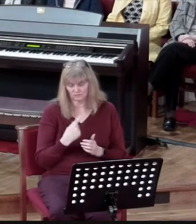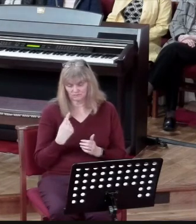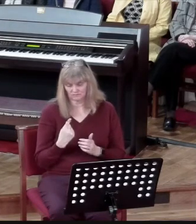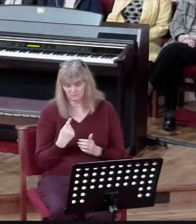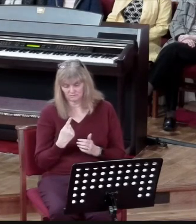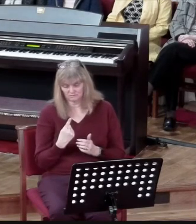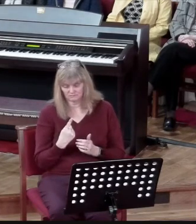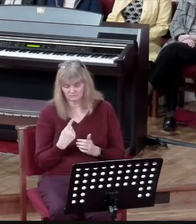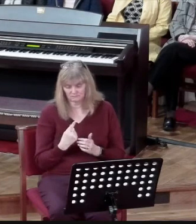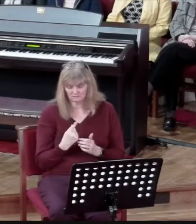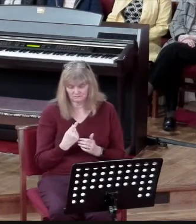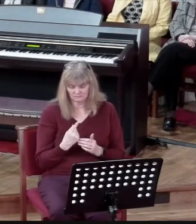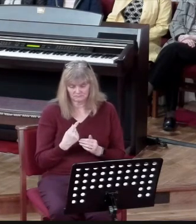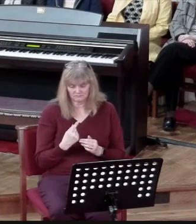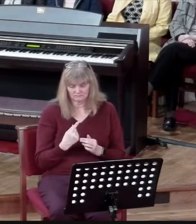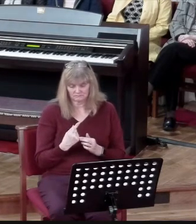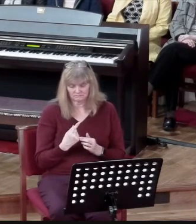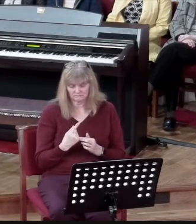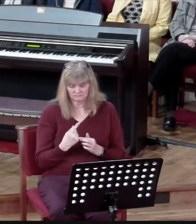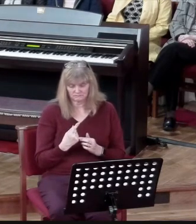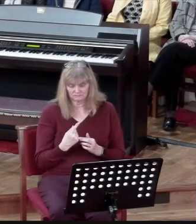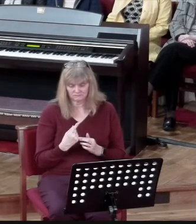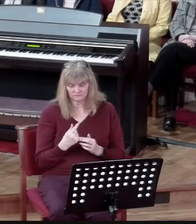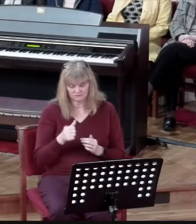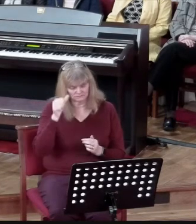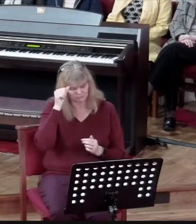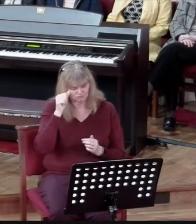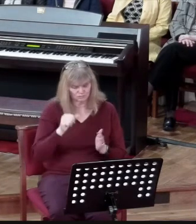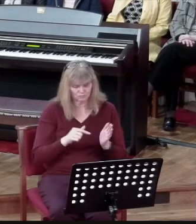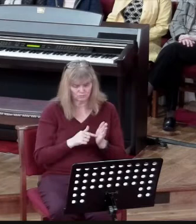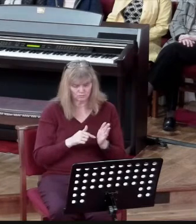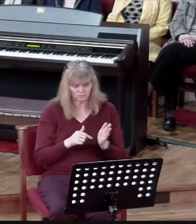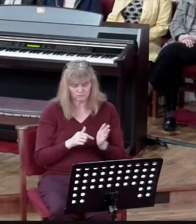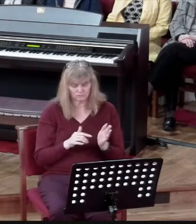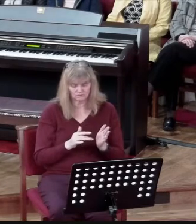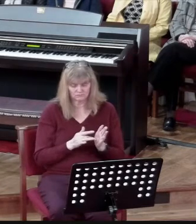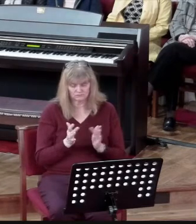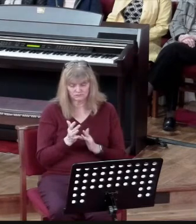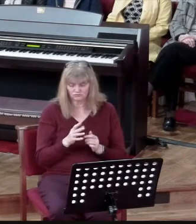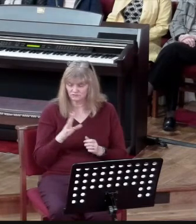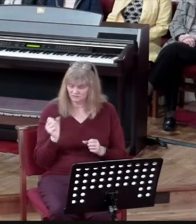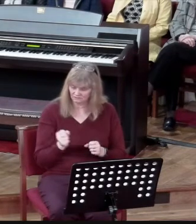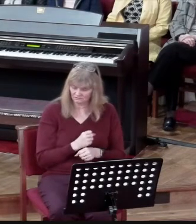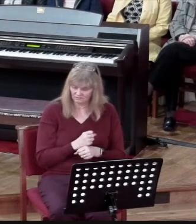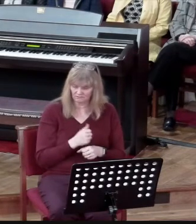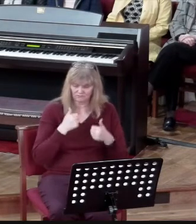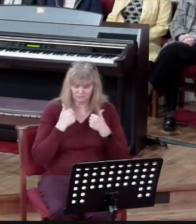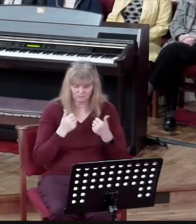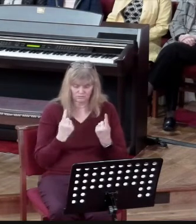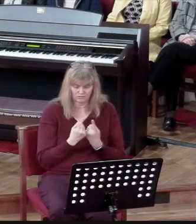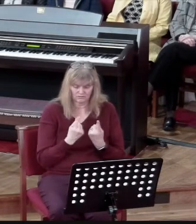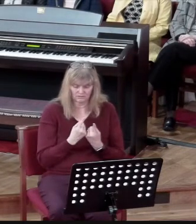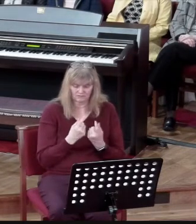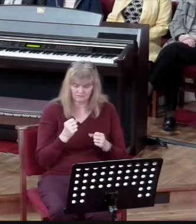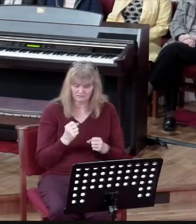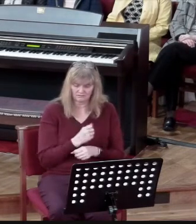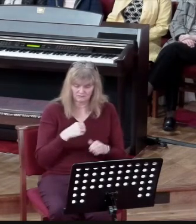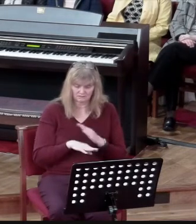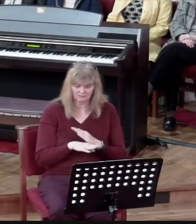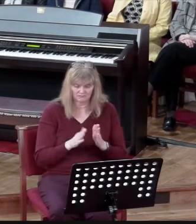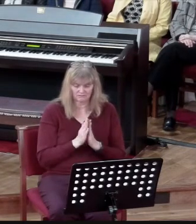and perhaps these other two at least, who knew what Jesus had done in Luke chapter 5. And this is to show them where their real work